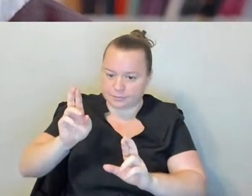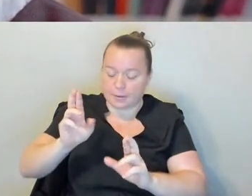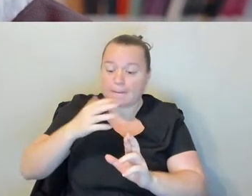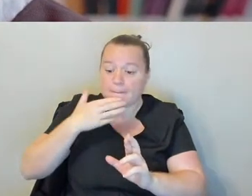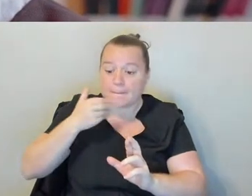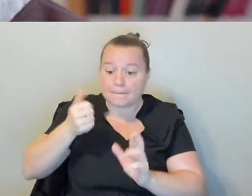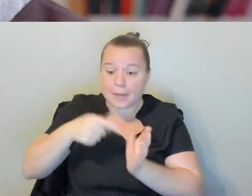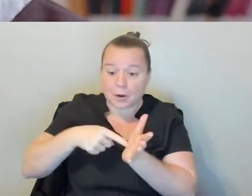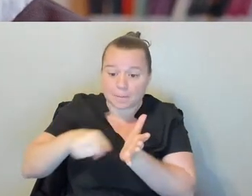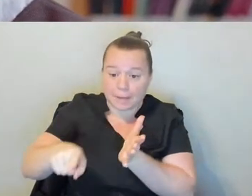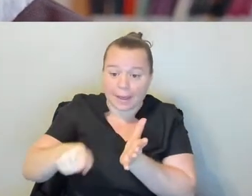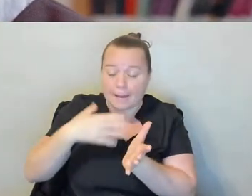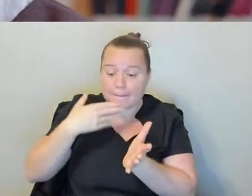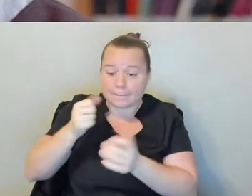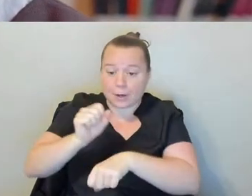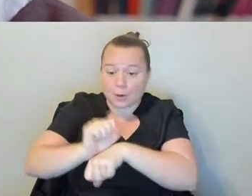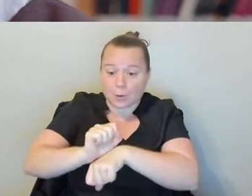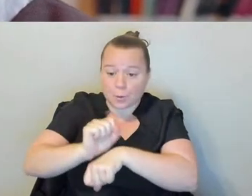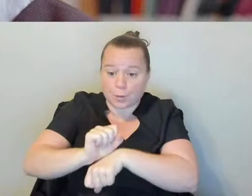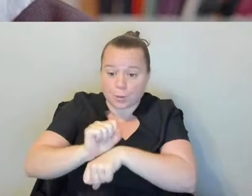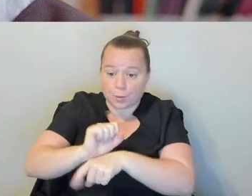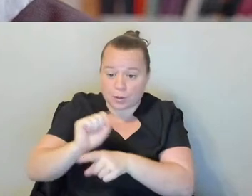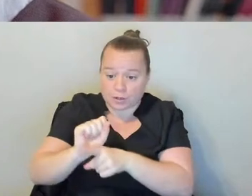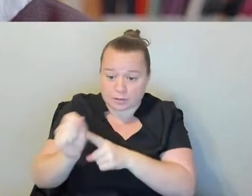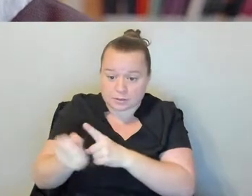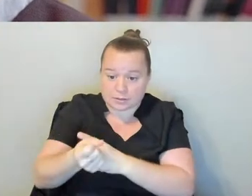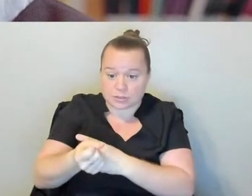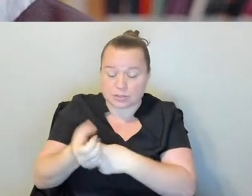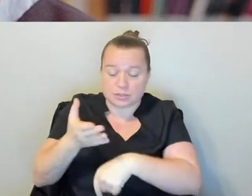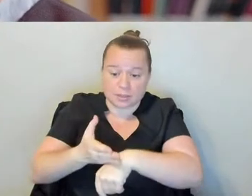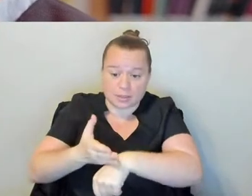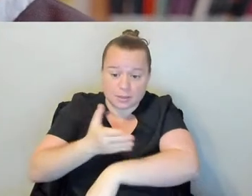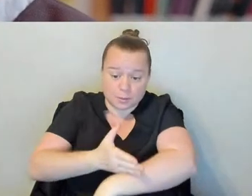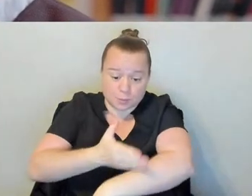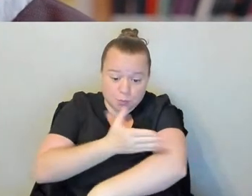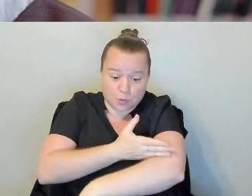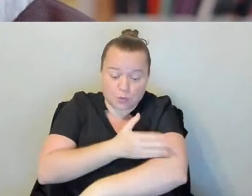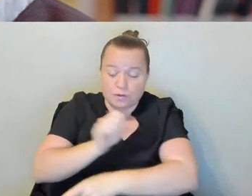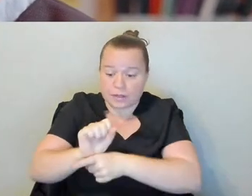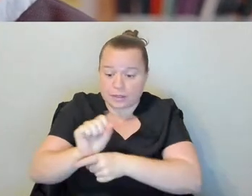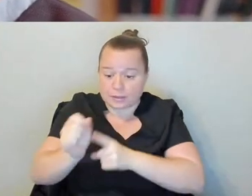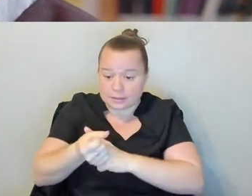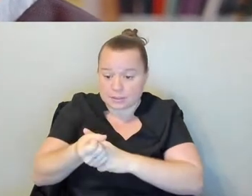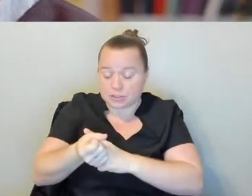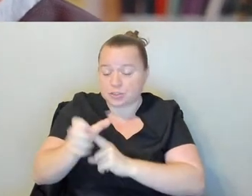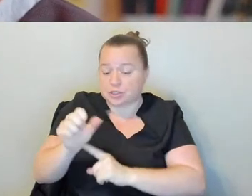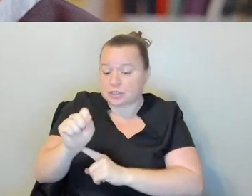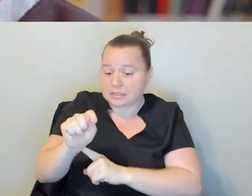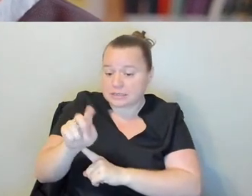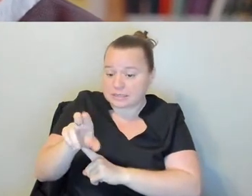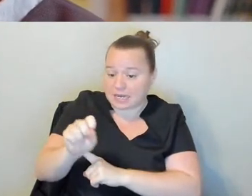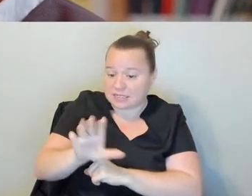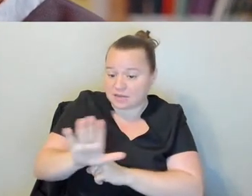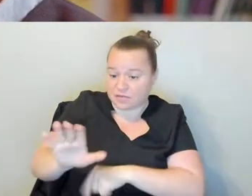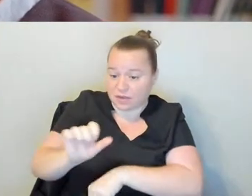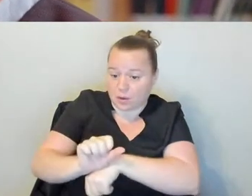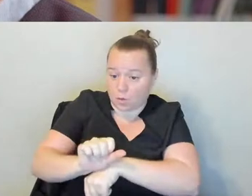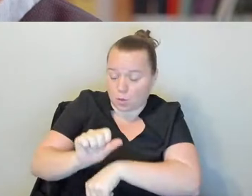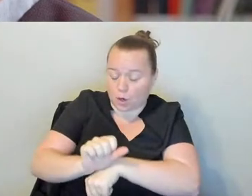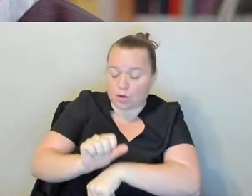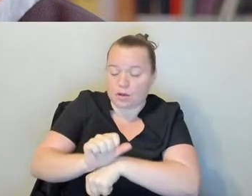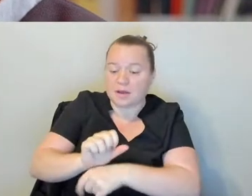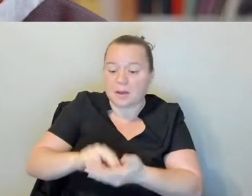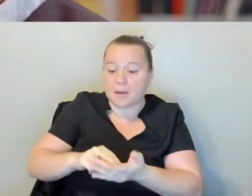and working conditions. Improving the condition and status of care work would also attract more